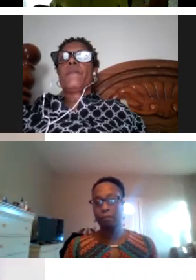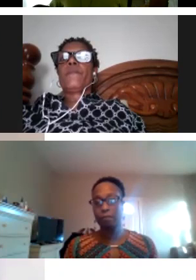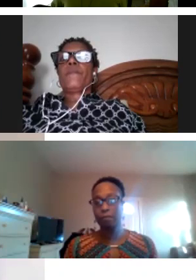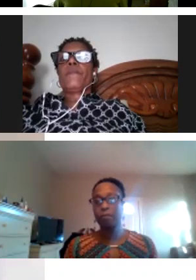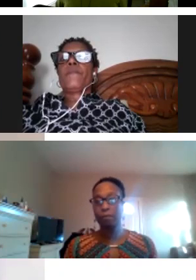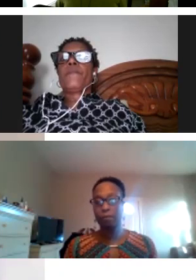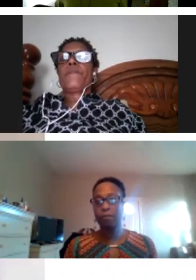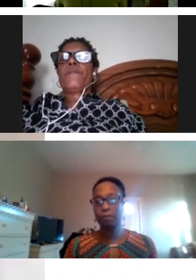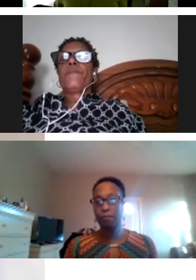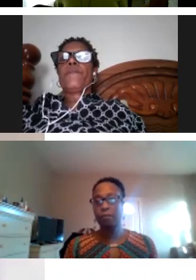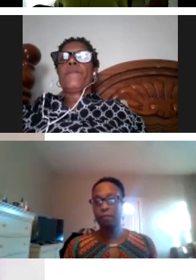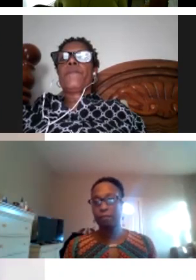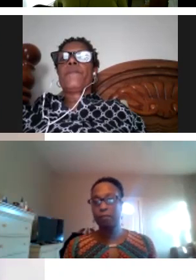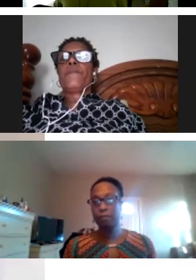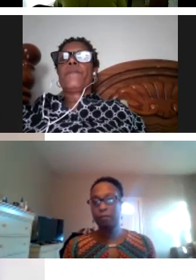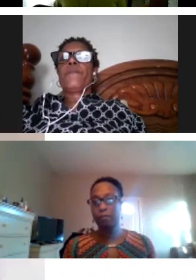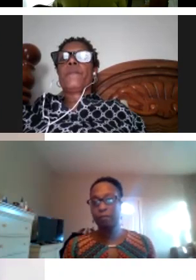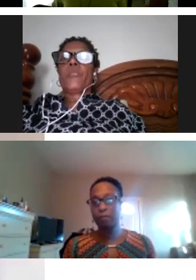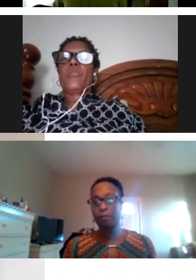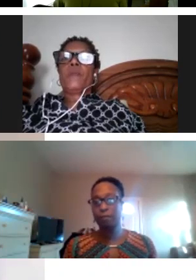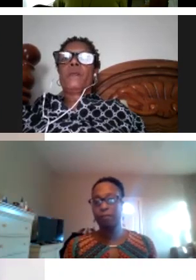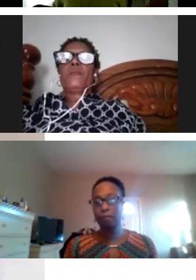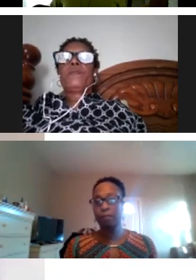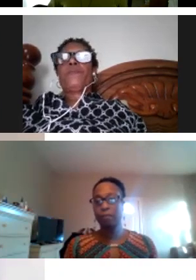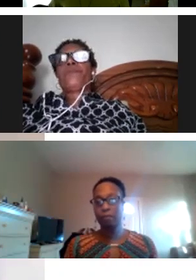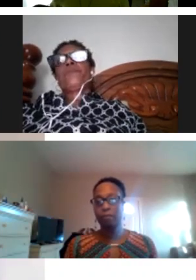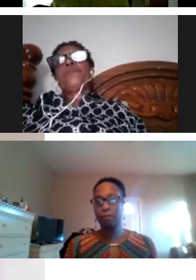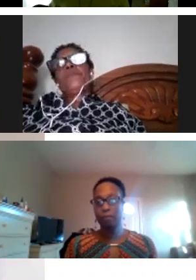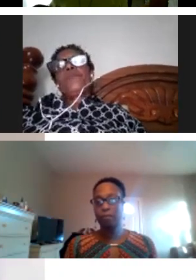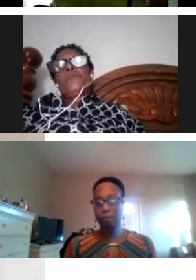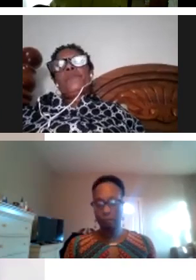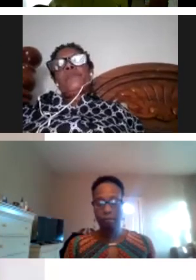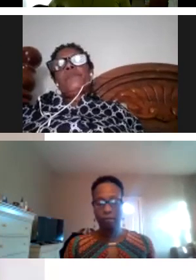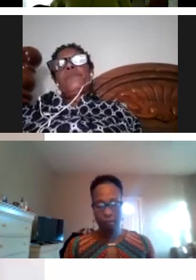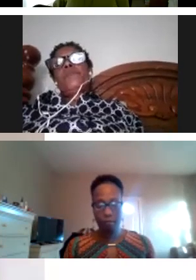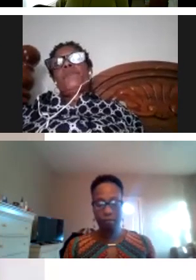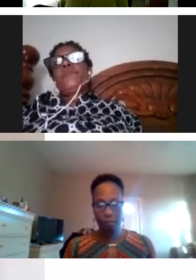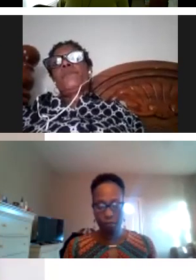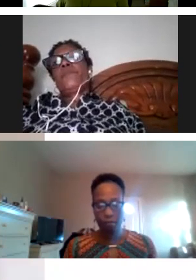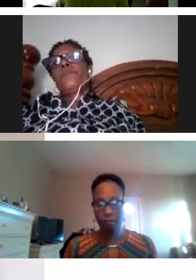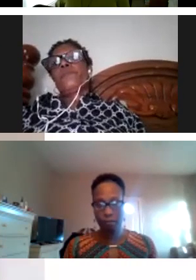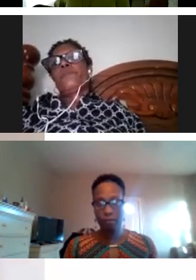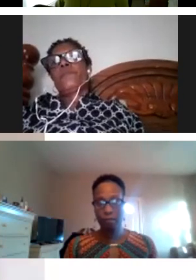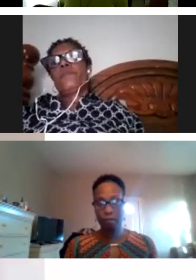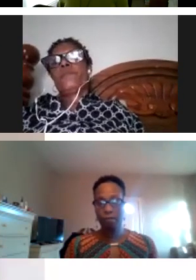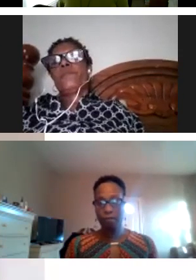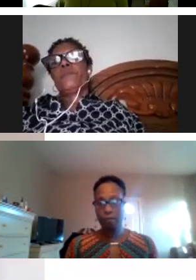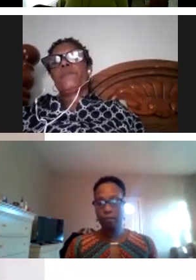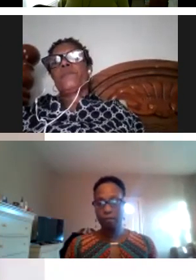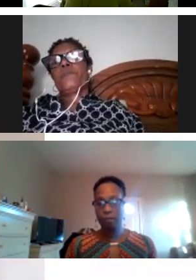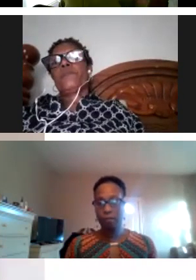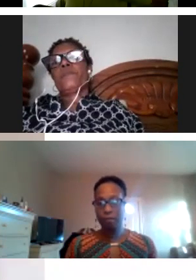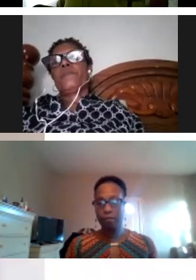person. So we're talking about dental health, we're talking about mental health, we're talking about physical health, we're